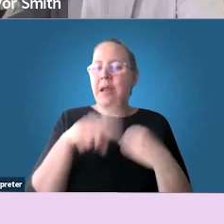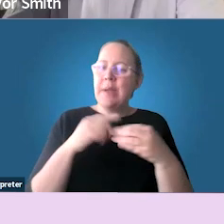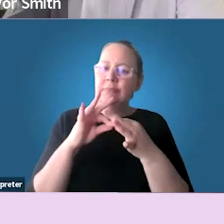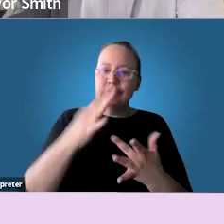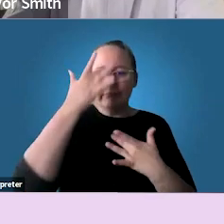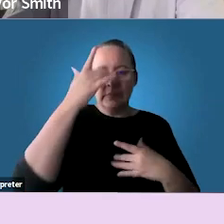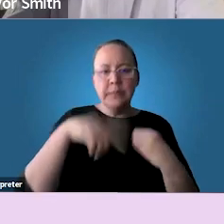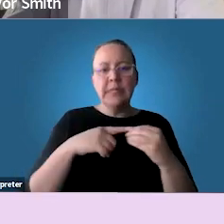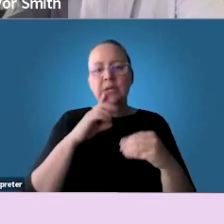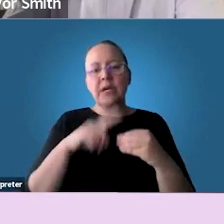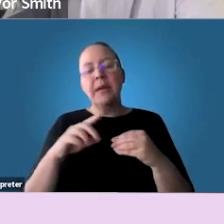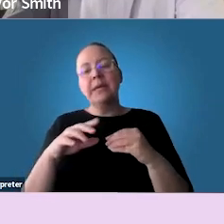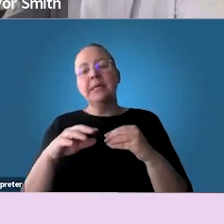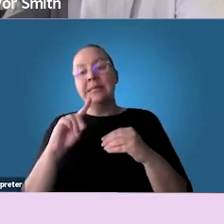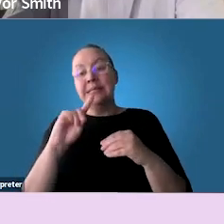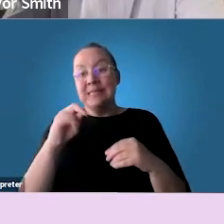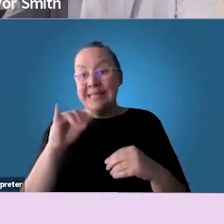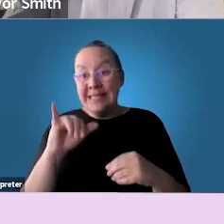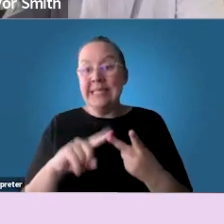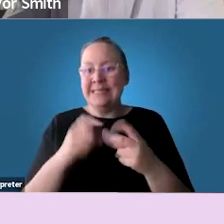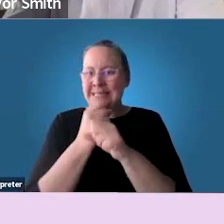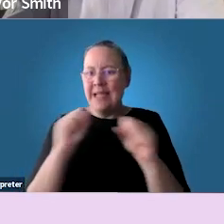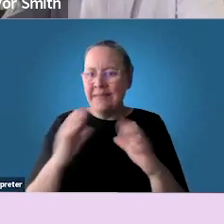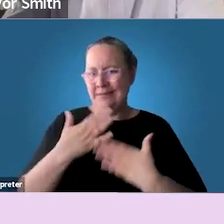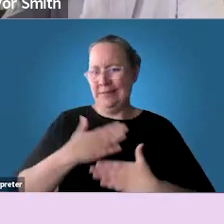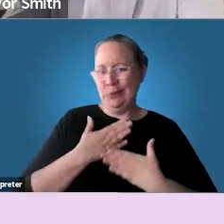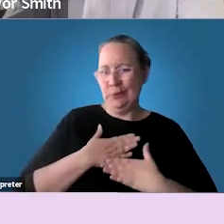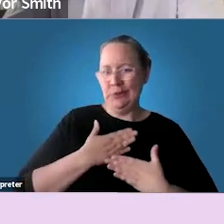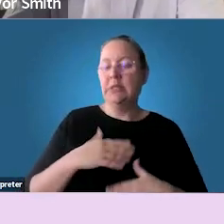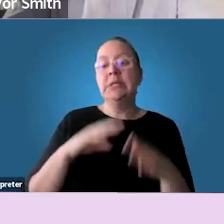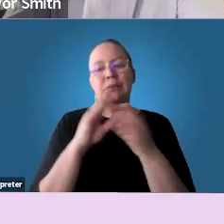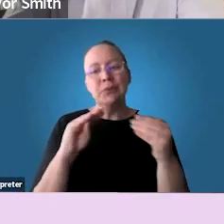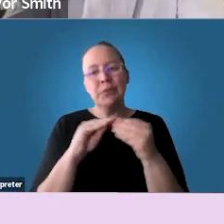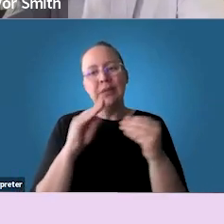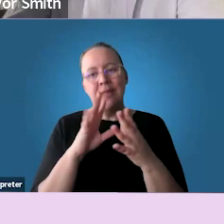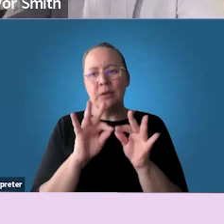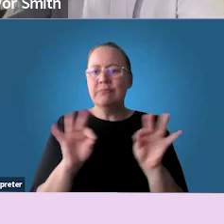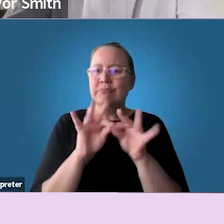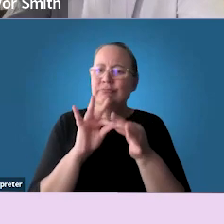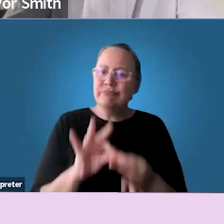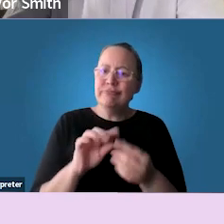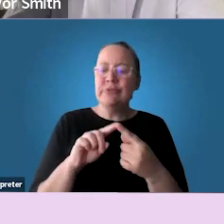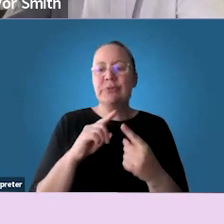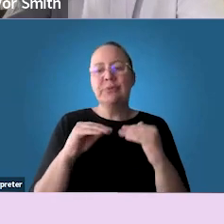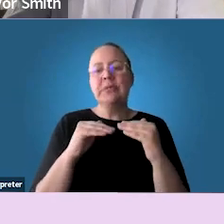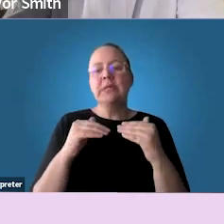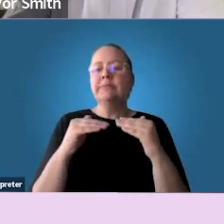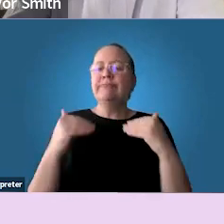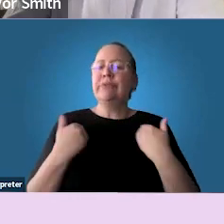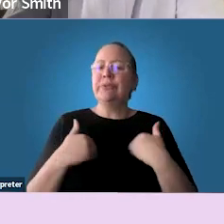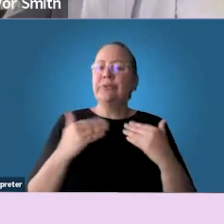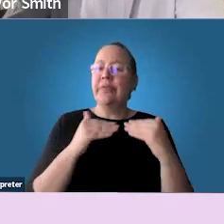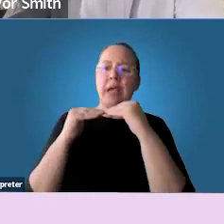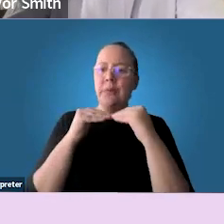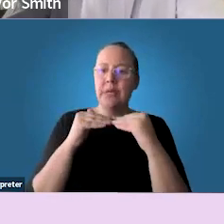but the presence of dignity, safety, connection, and joy. Stories that are rooted in health equity, not as charity, but